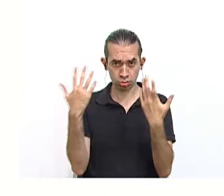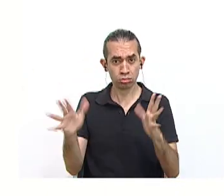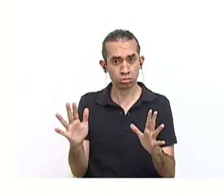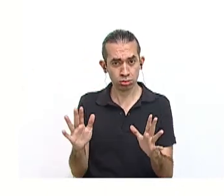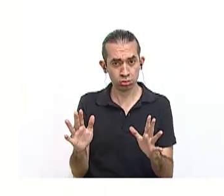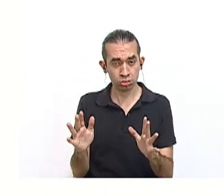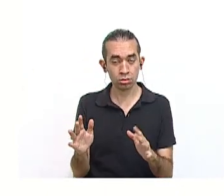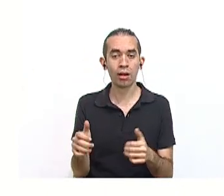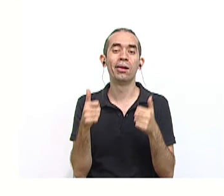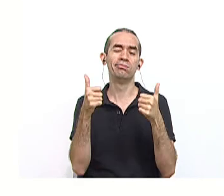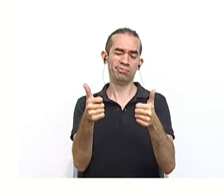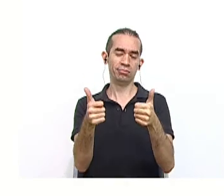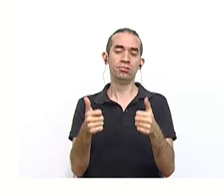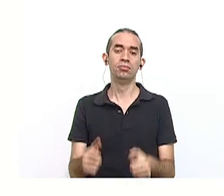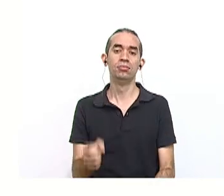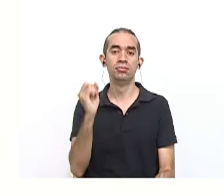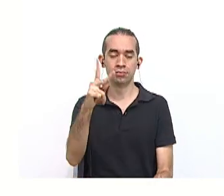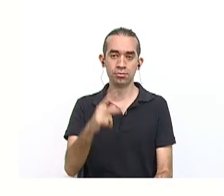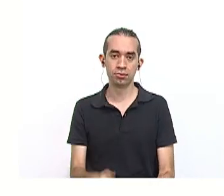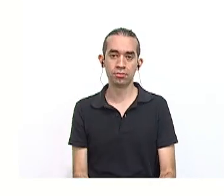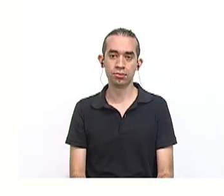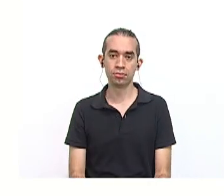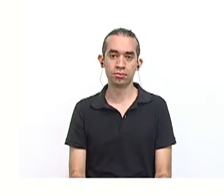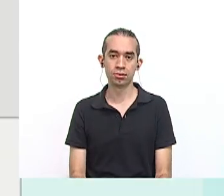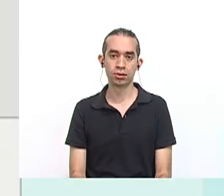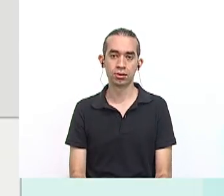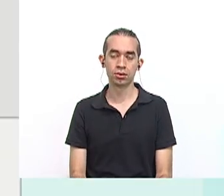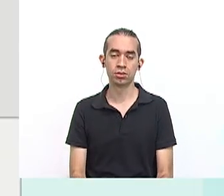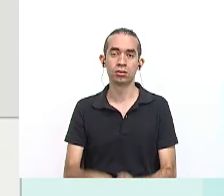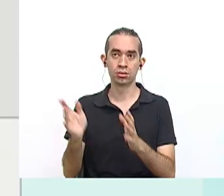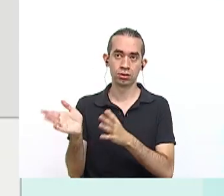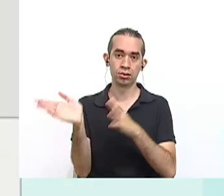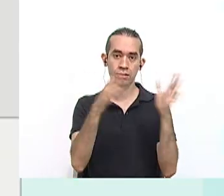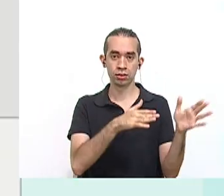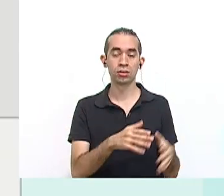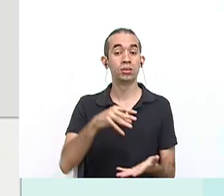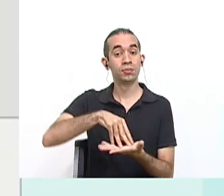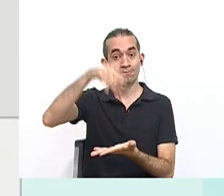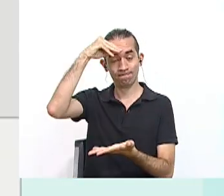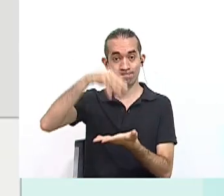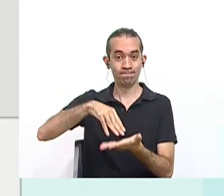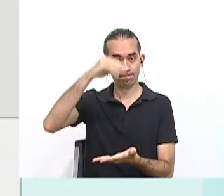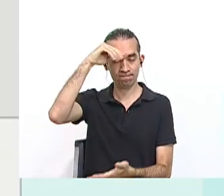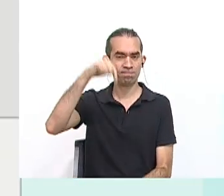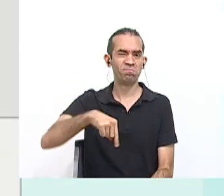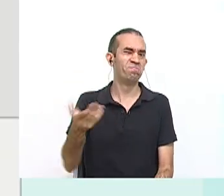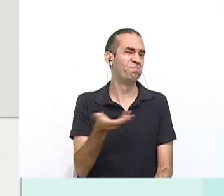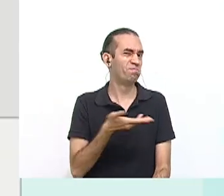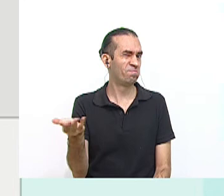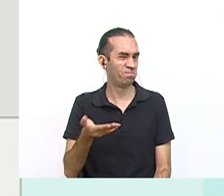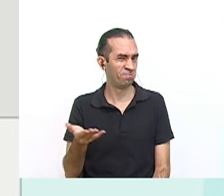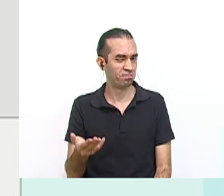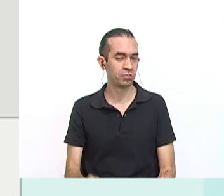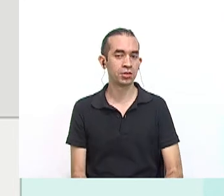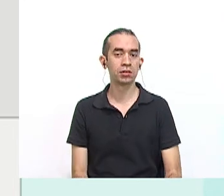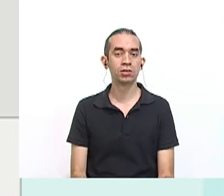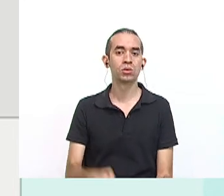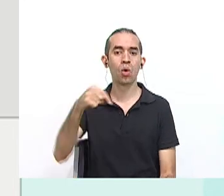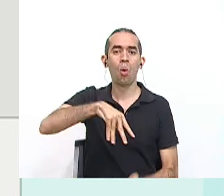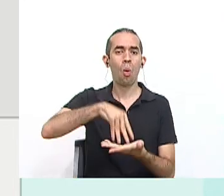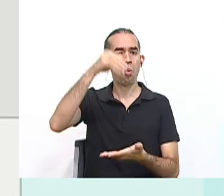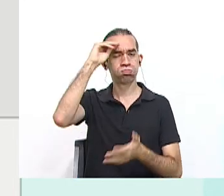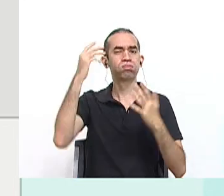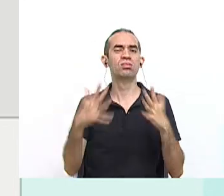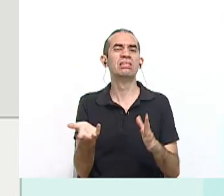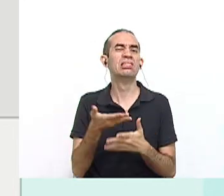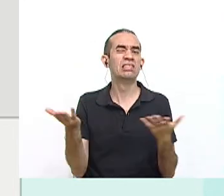Yes? Okay, now we're going to look at the learning for today. Okay, what is it that we learned? Did